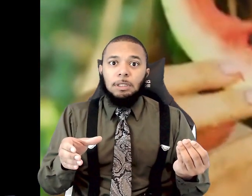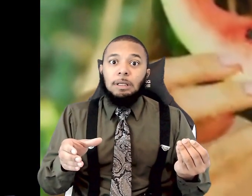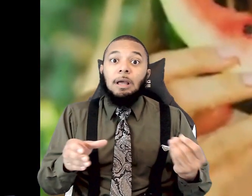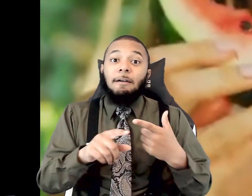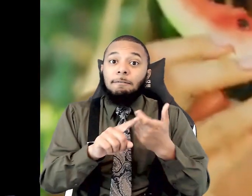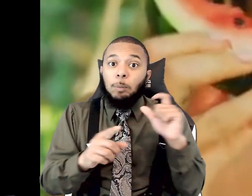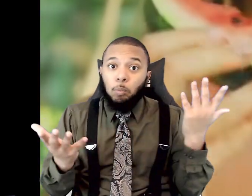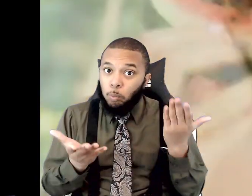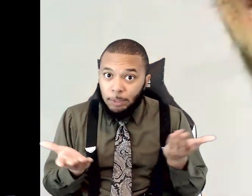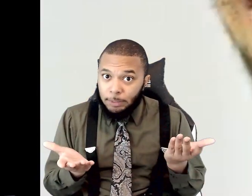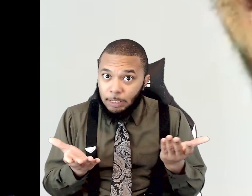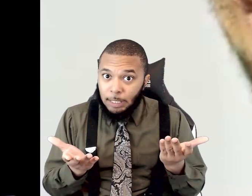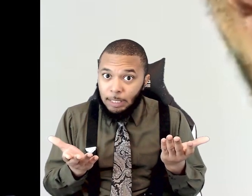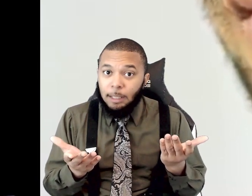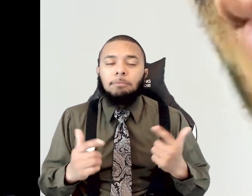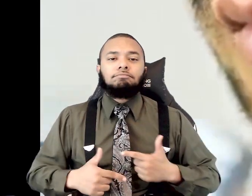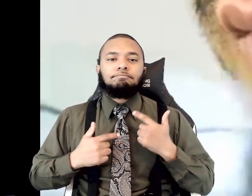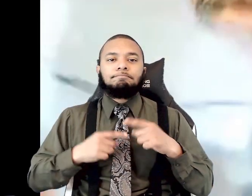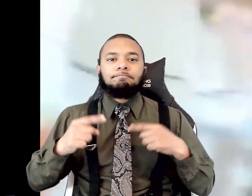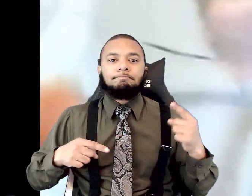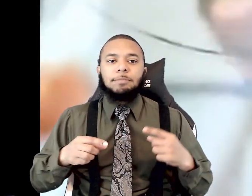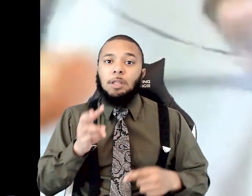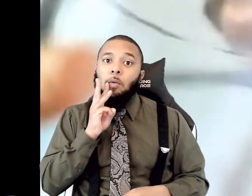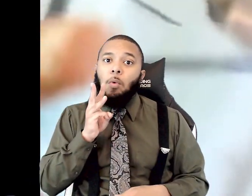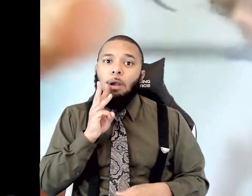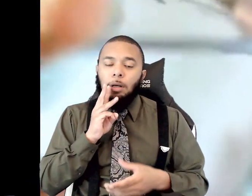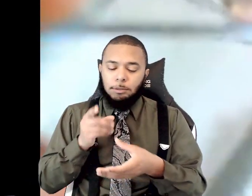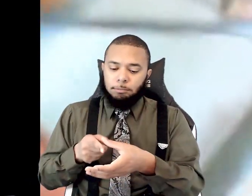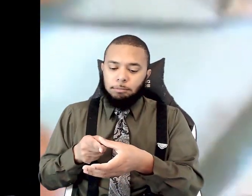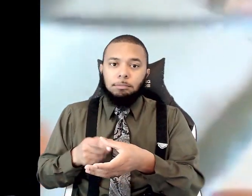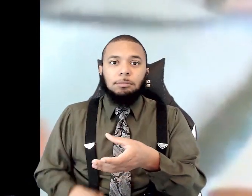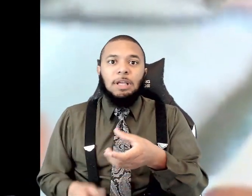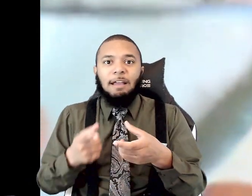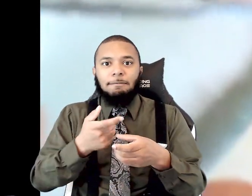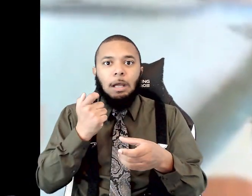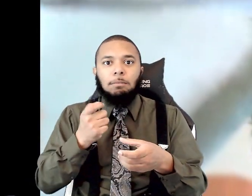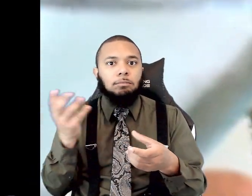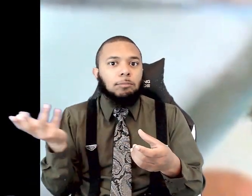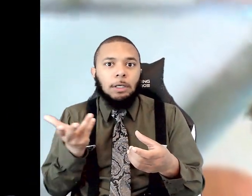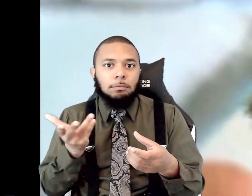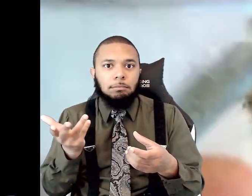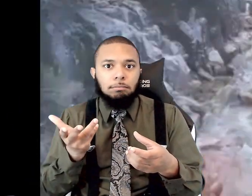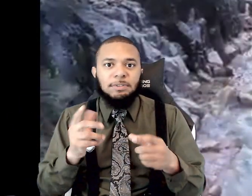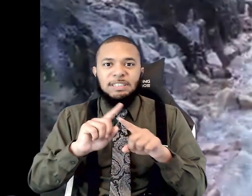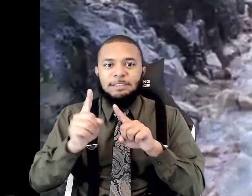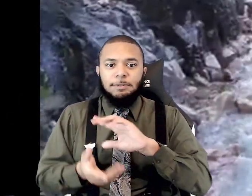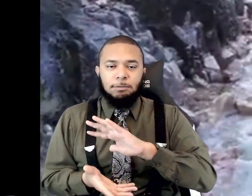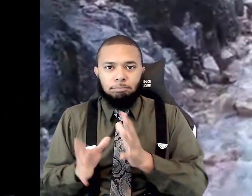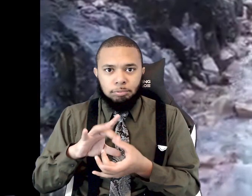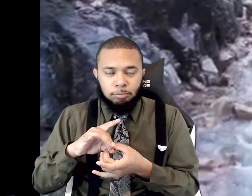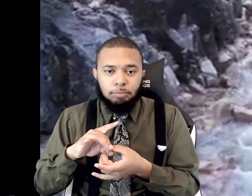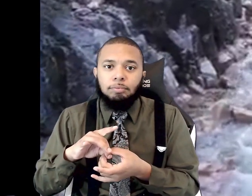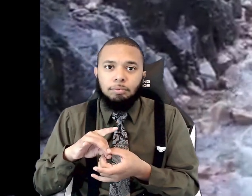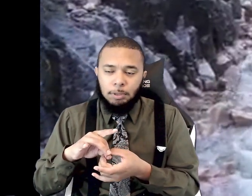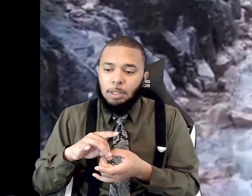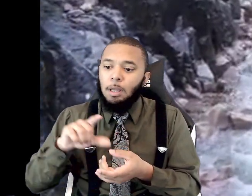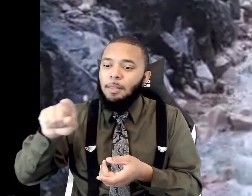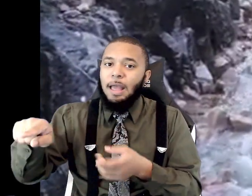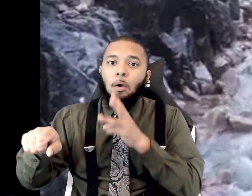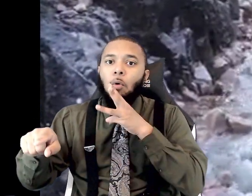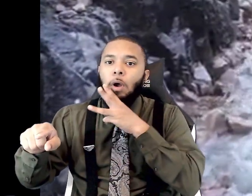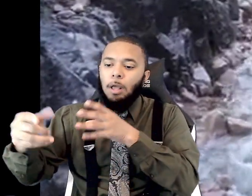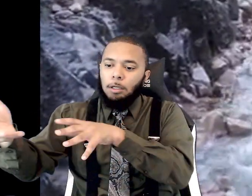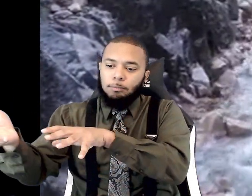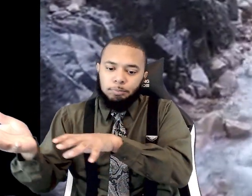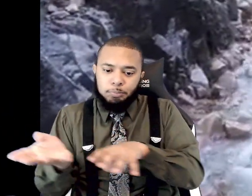biodiversity. The water that we drink, right, is provided by ecosystems. It's bringing that water back to us